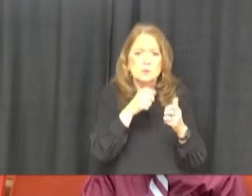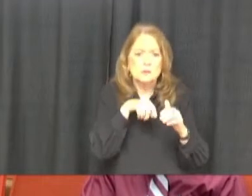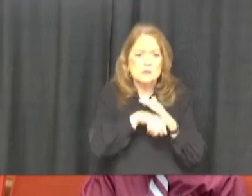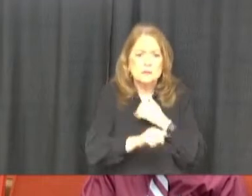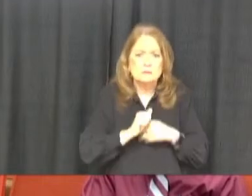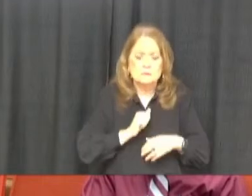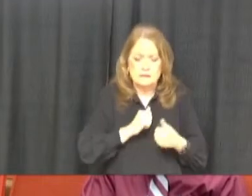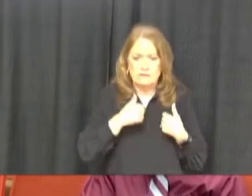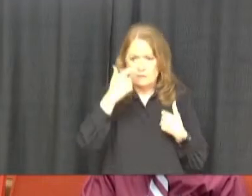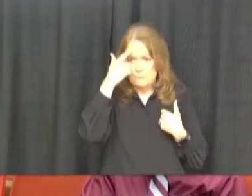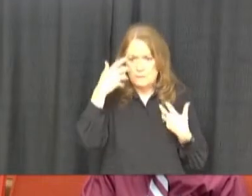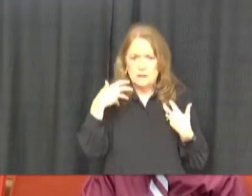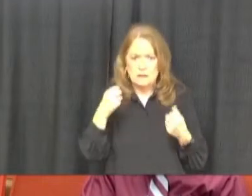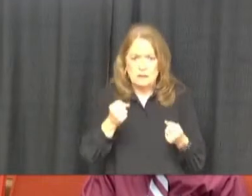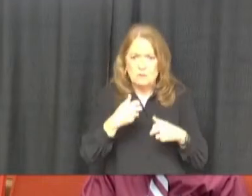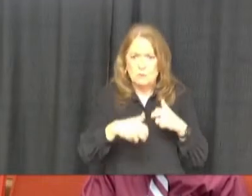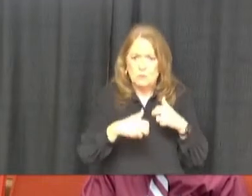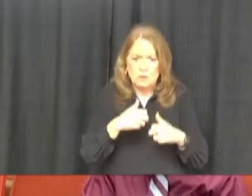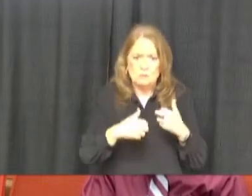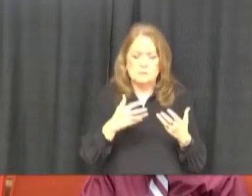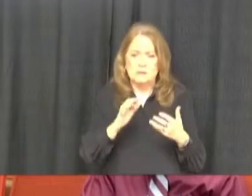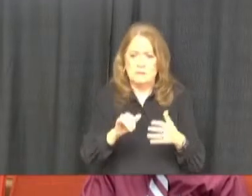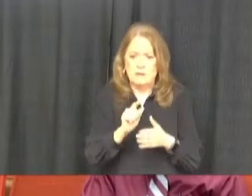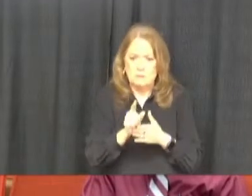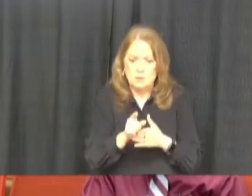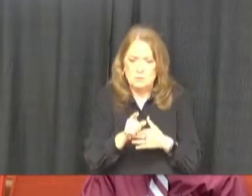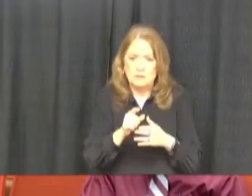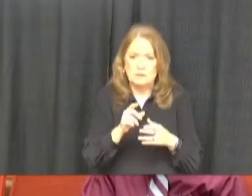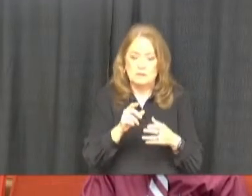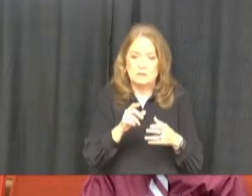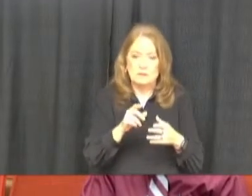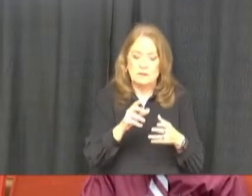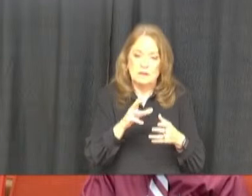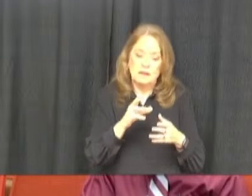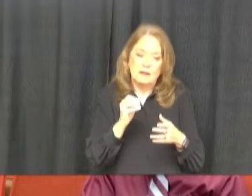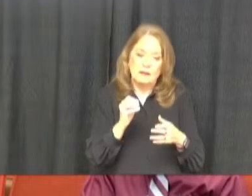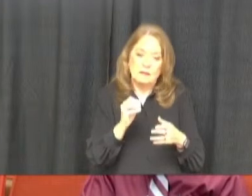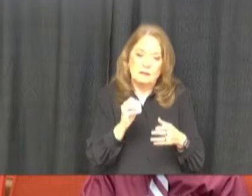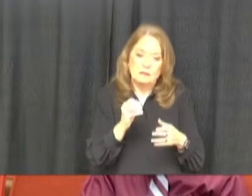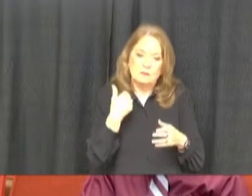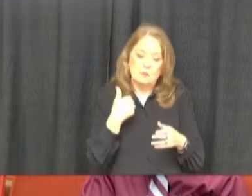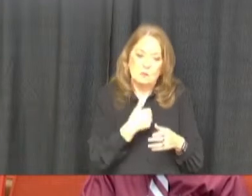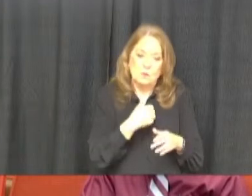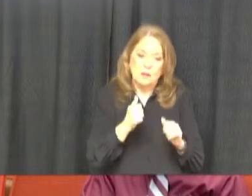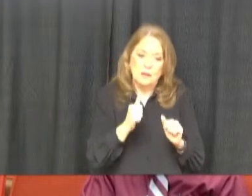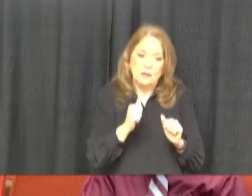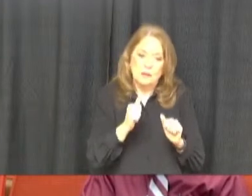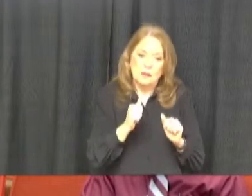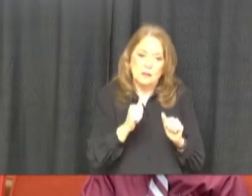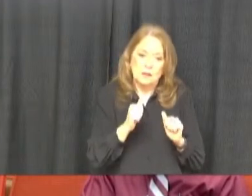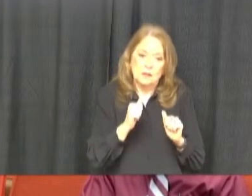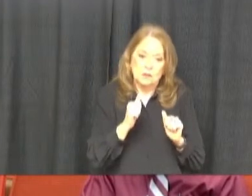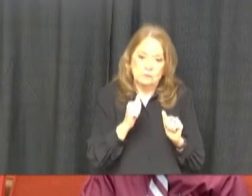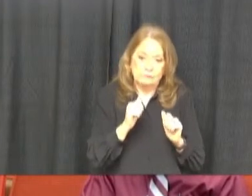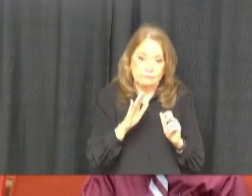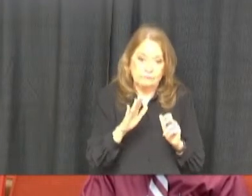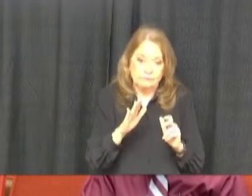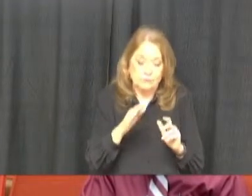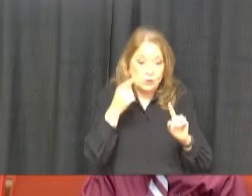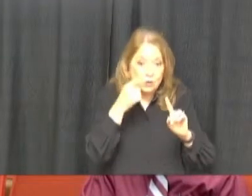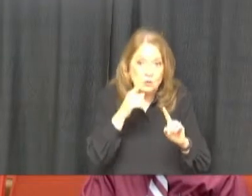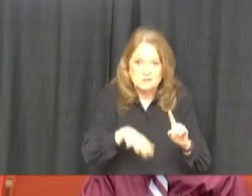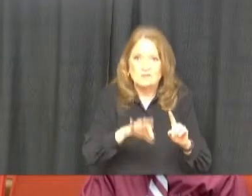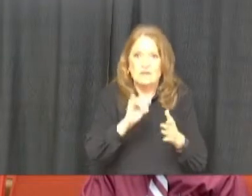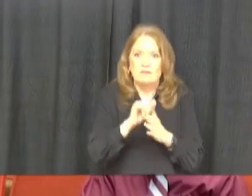who are having mental health issues, crisis at that moment, they go mobile. And we could, the goal is to locate